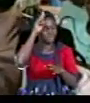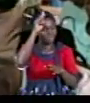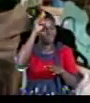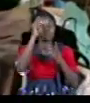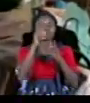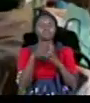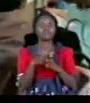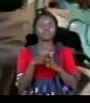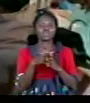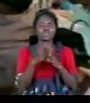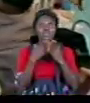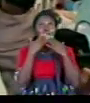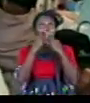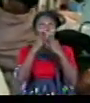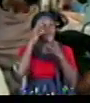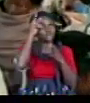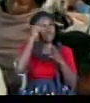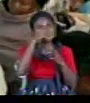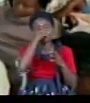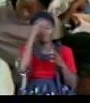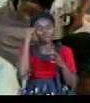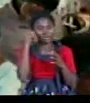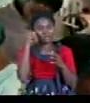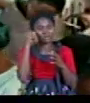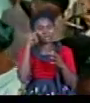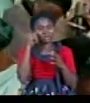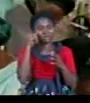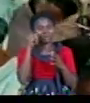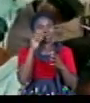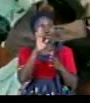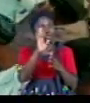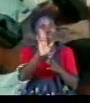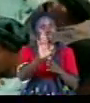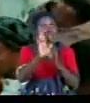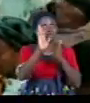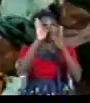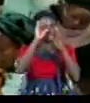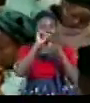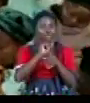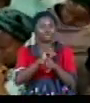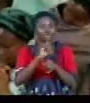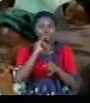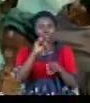Thank him because your miracle is permanent.